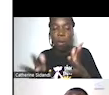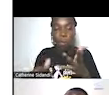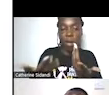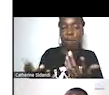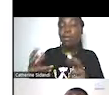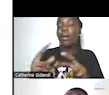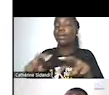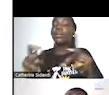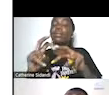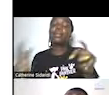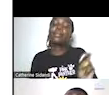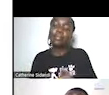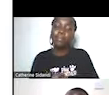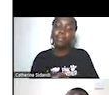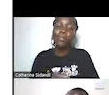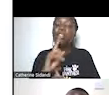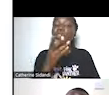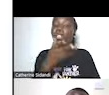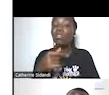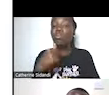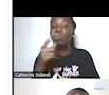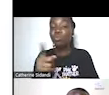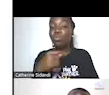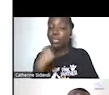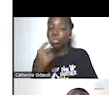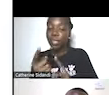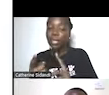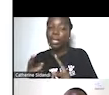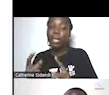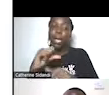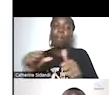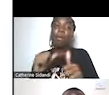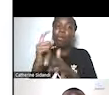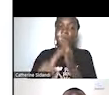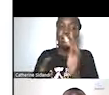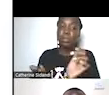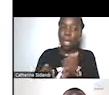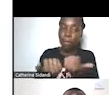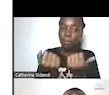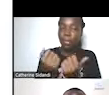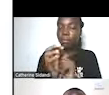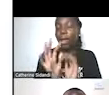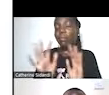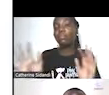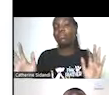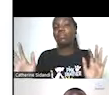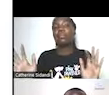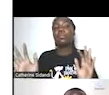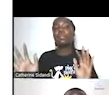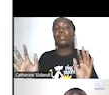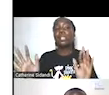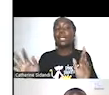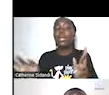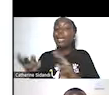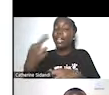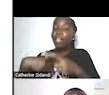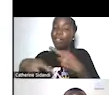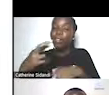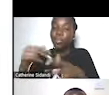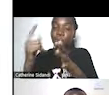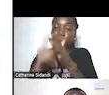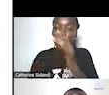what happened. Now that you are selling your product, how many customers did you get? What is the revenue that was there? How many